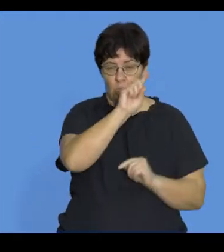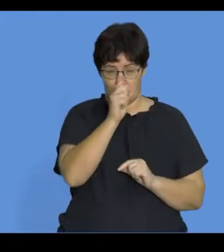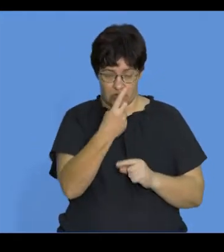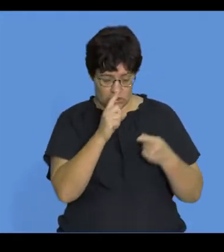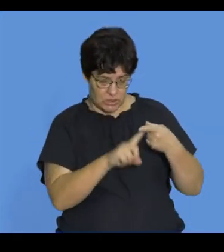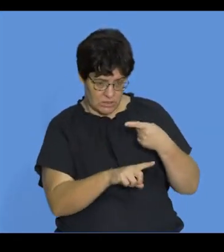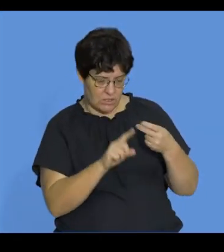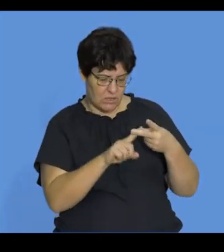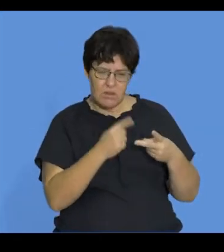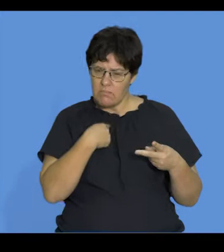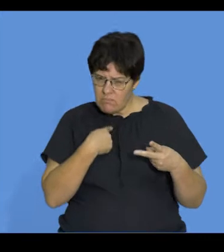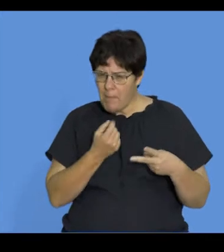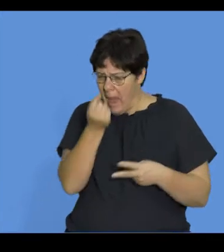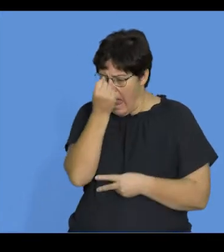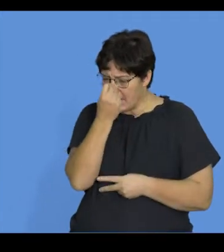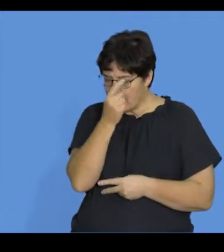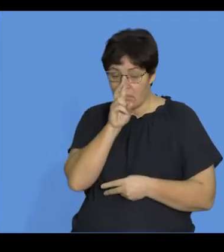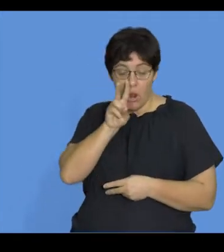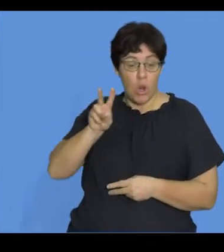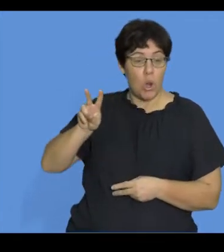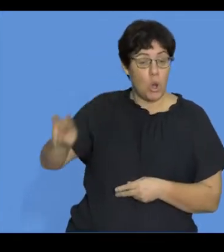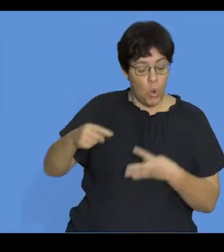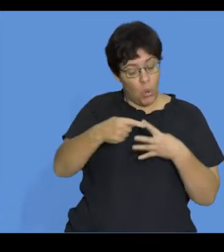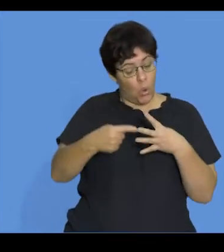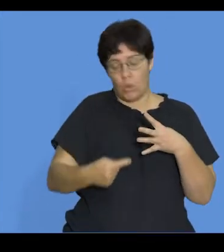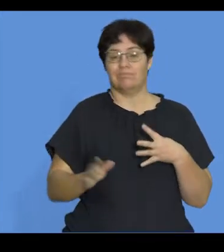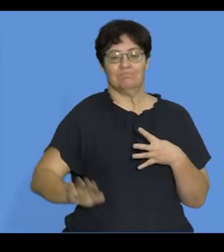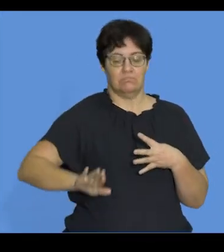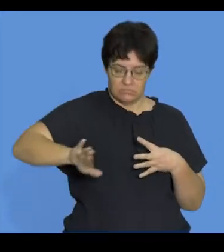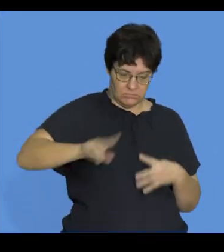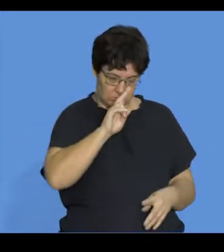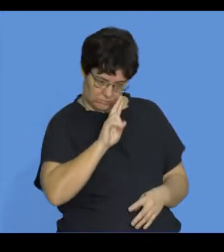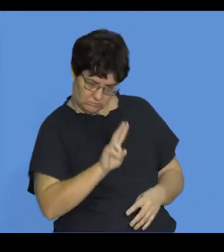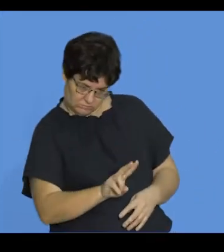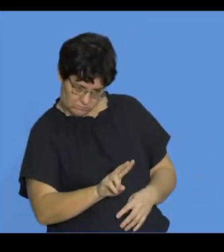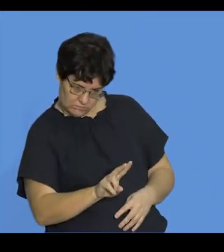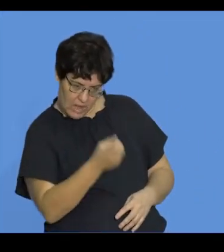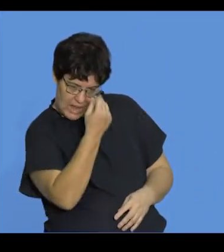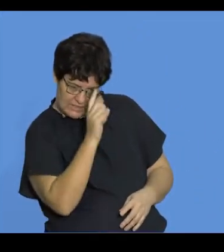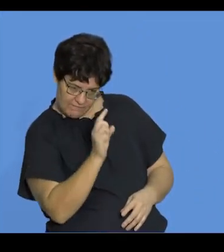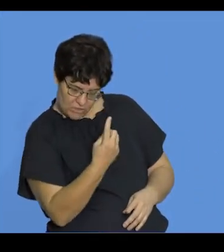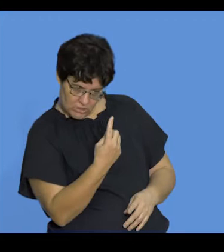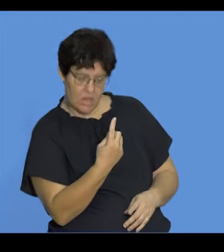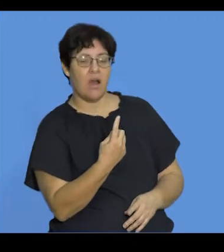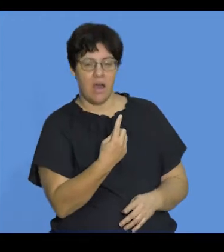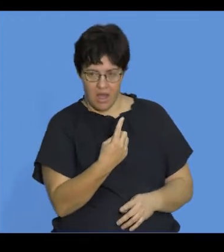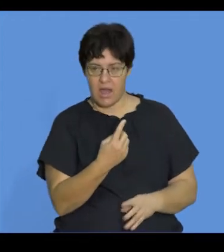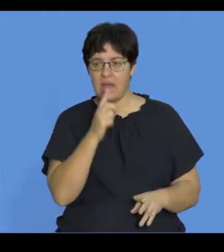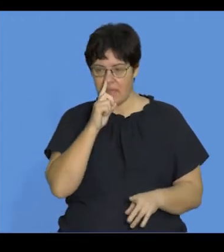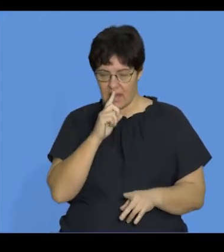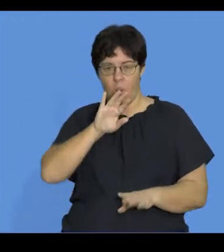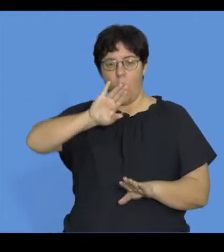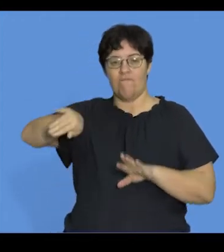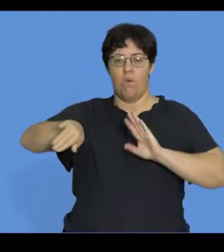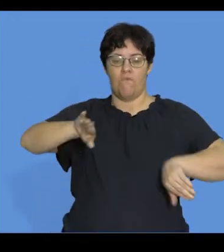an intention to understand without even looking at the given options. In the case that you get stuck, you can also do the